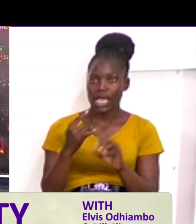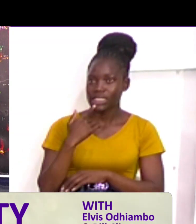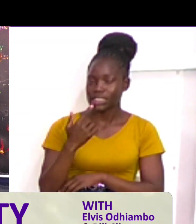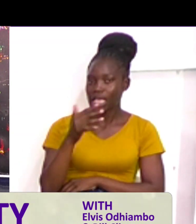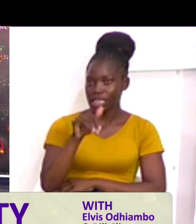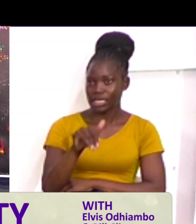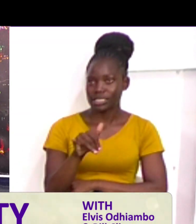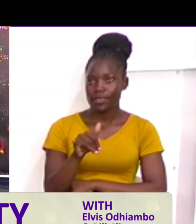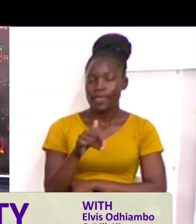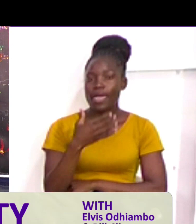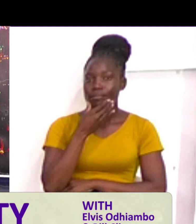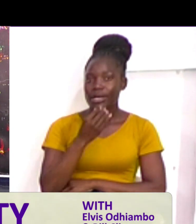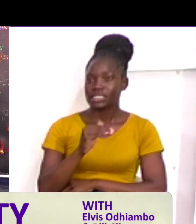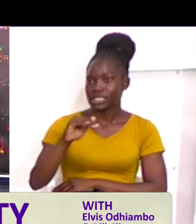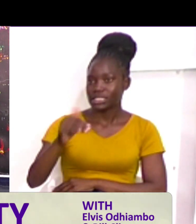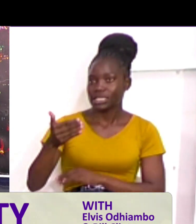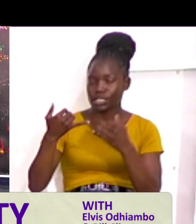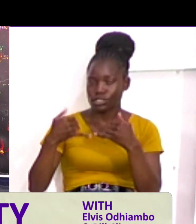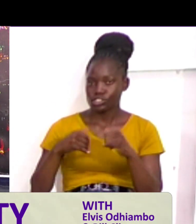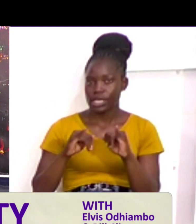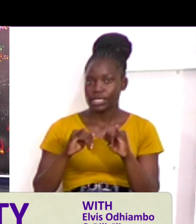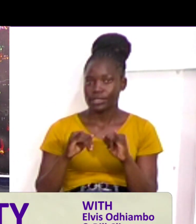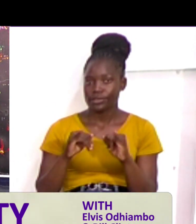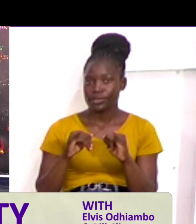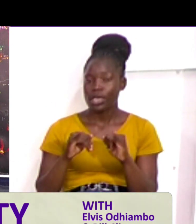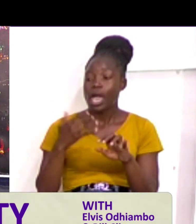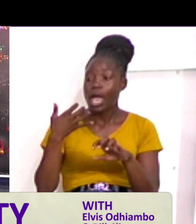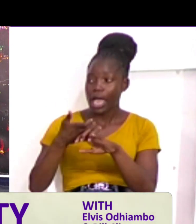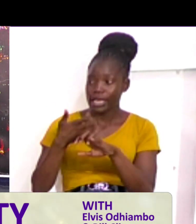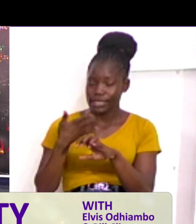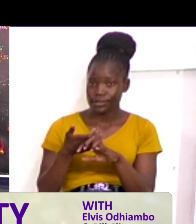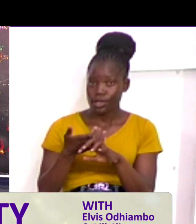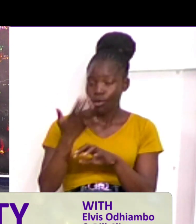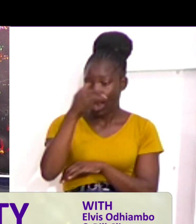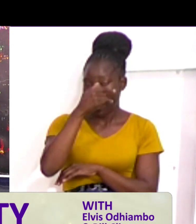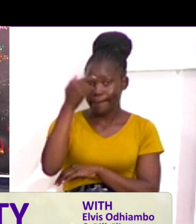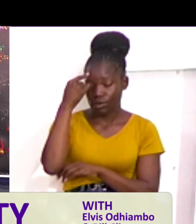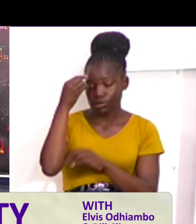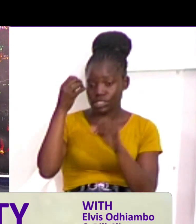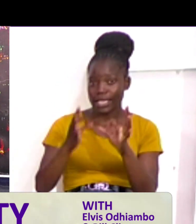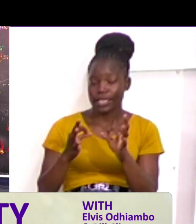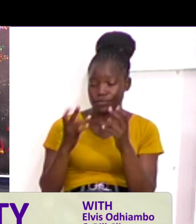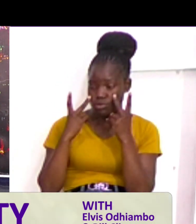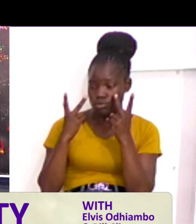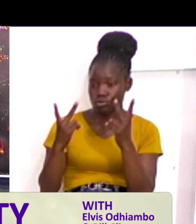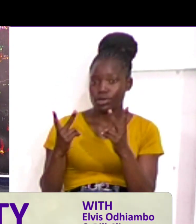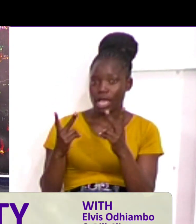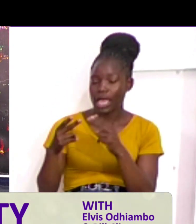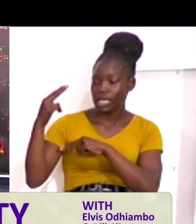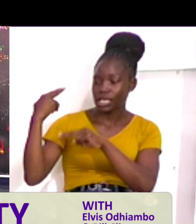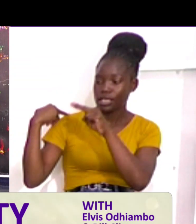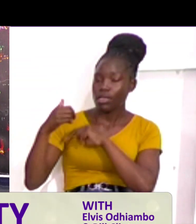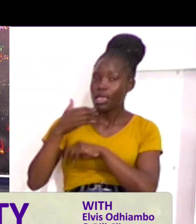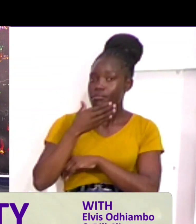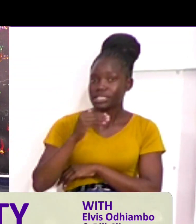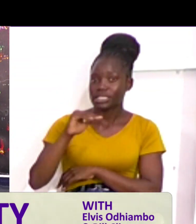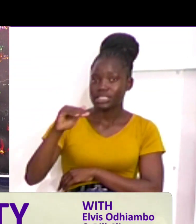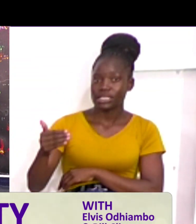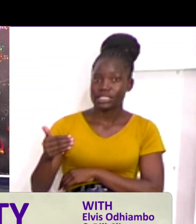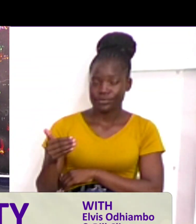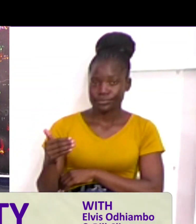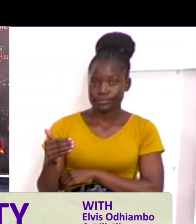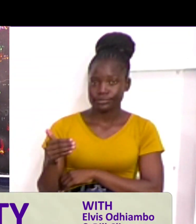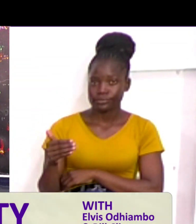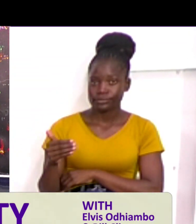that Manchester City tried really hard, because if you look at the history, Manchester City has